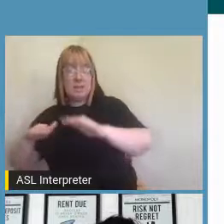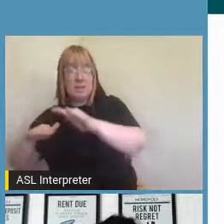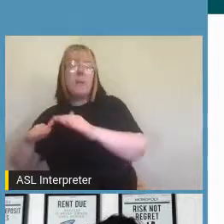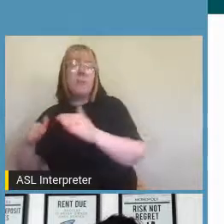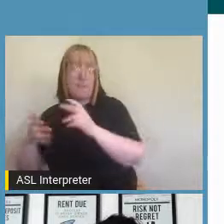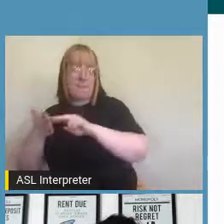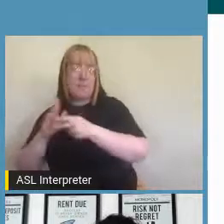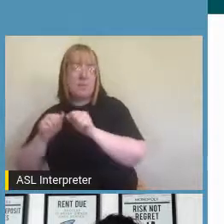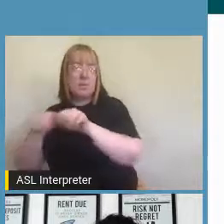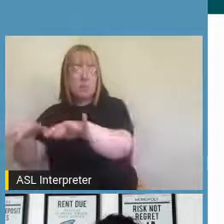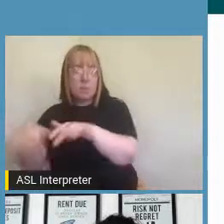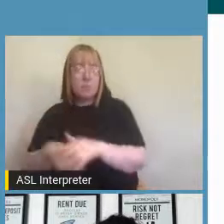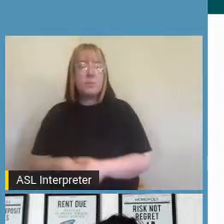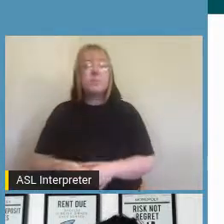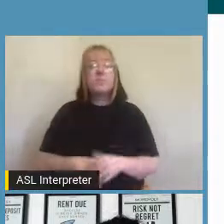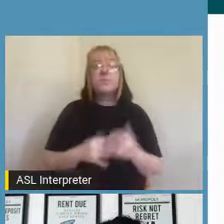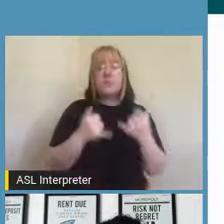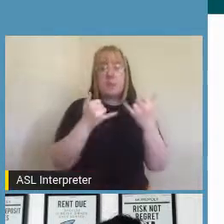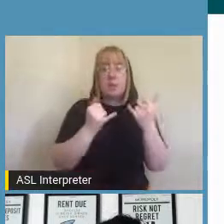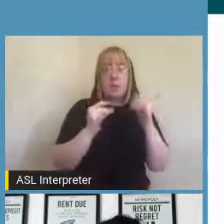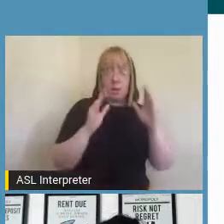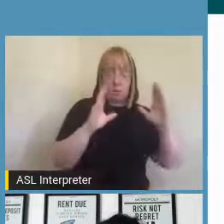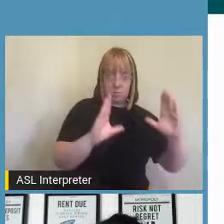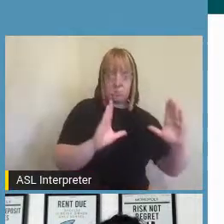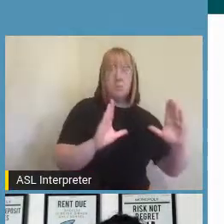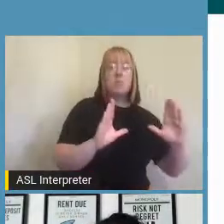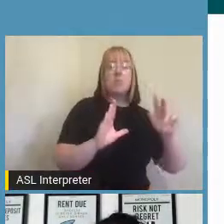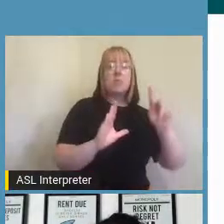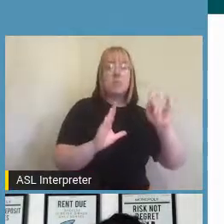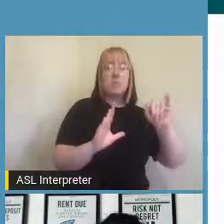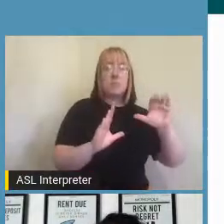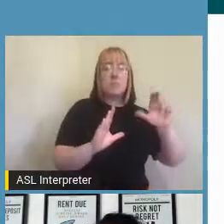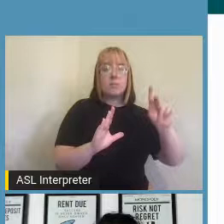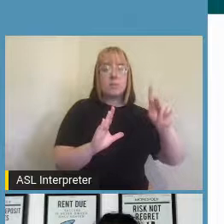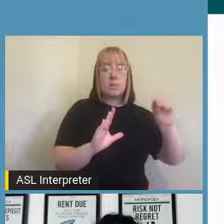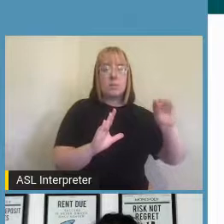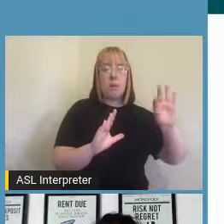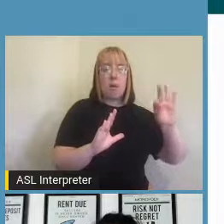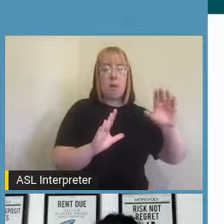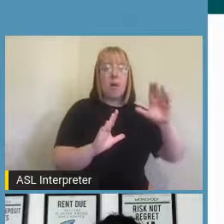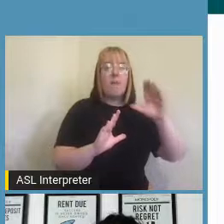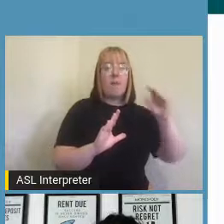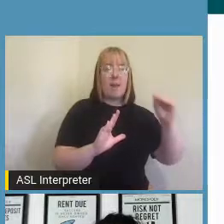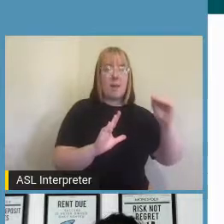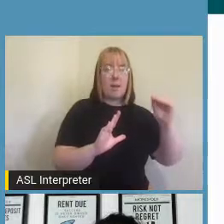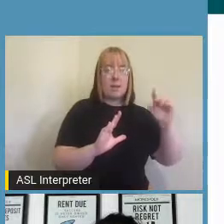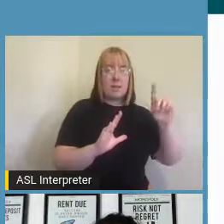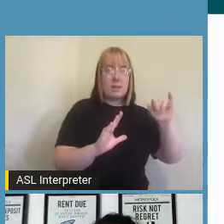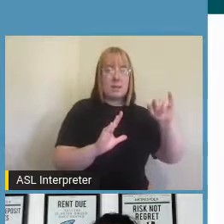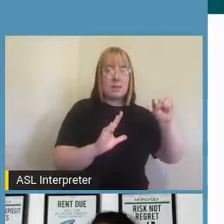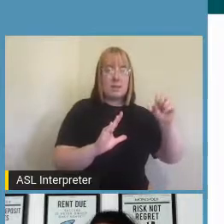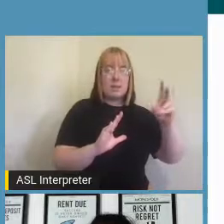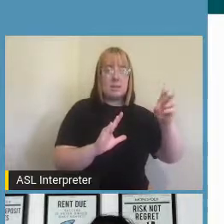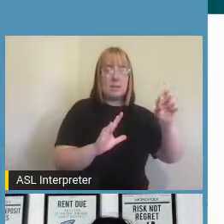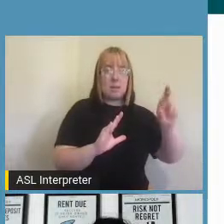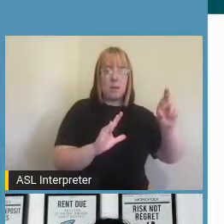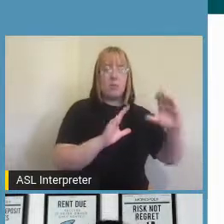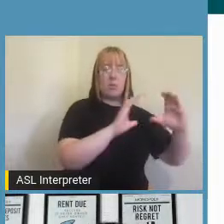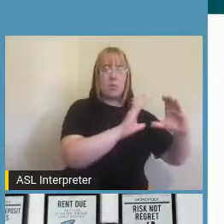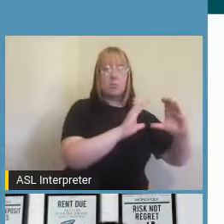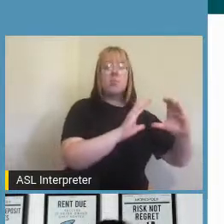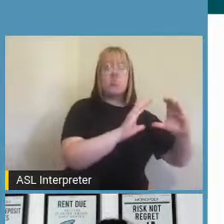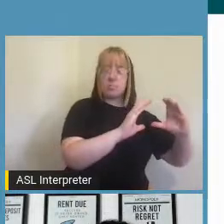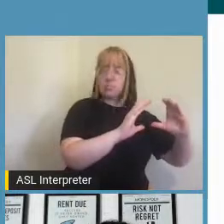we're specifically going to focus on kickoff and discover, which I think inevitably is so crucial here, right? We have